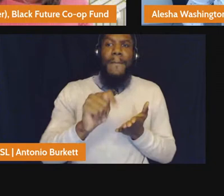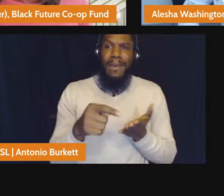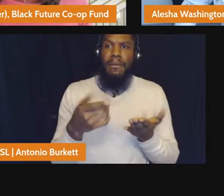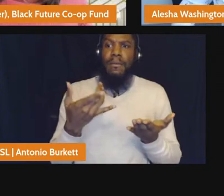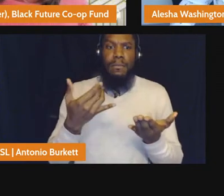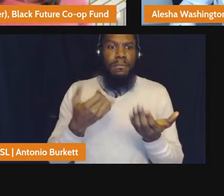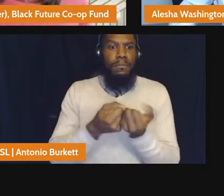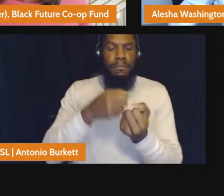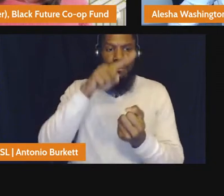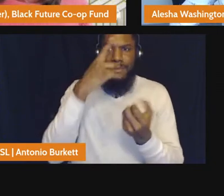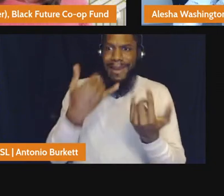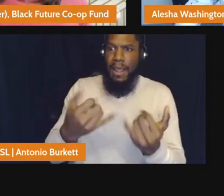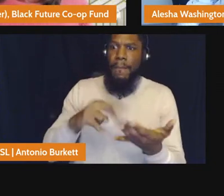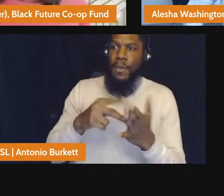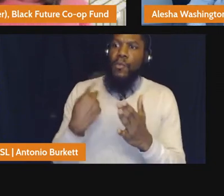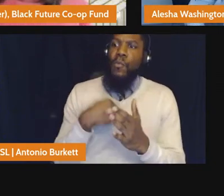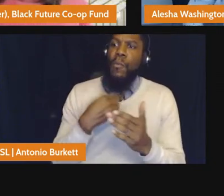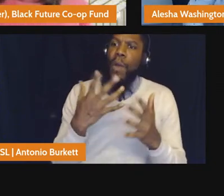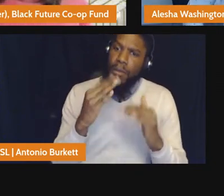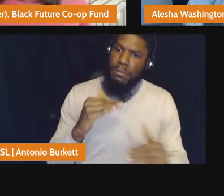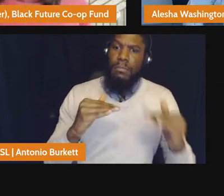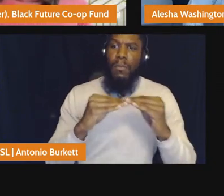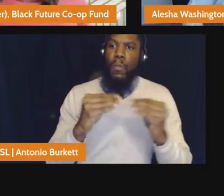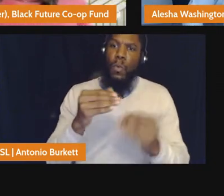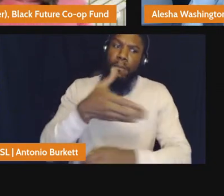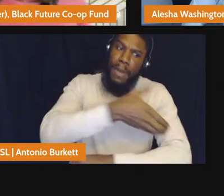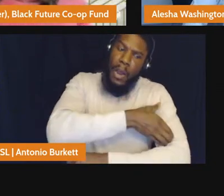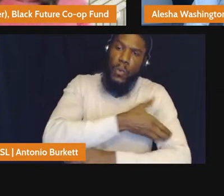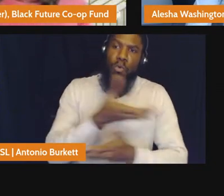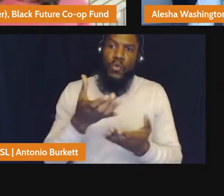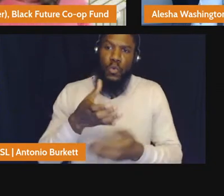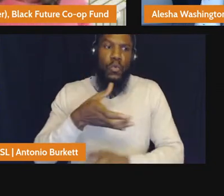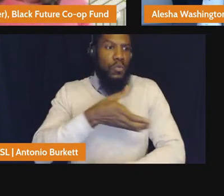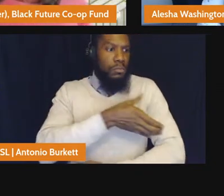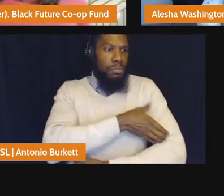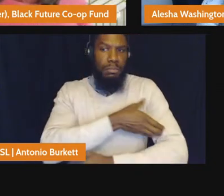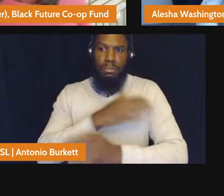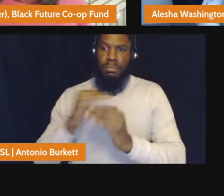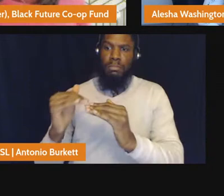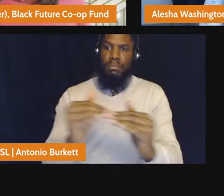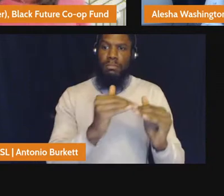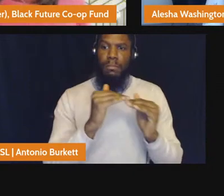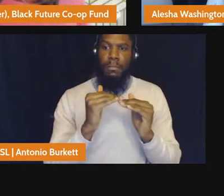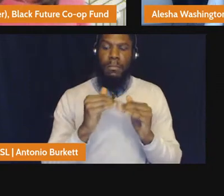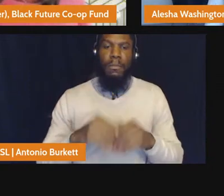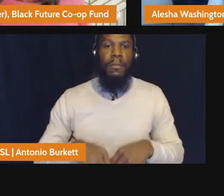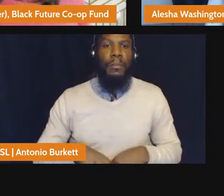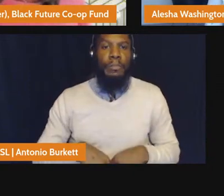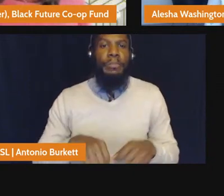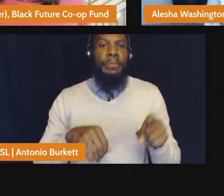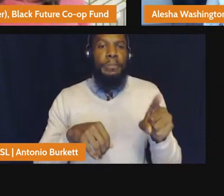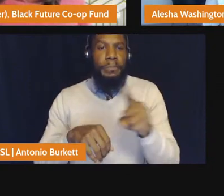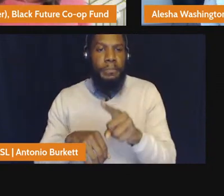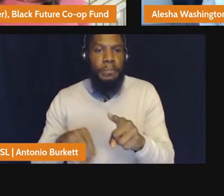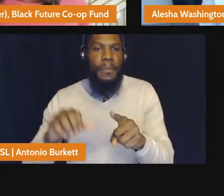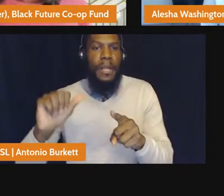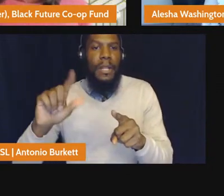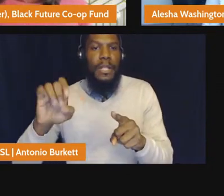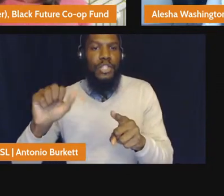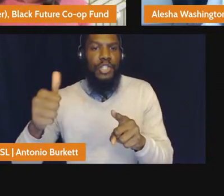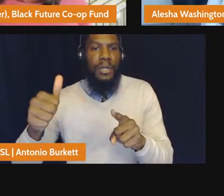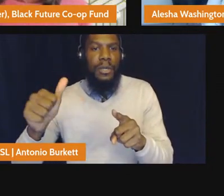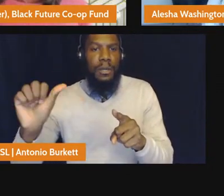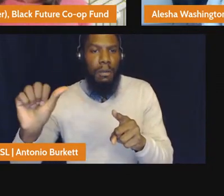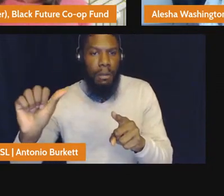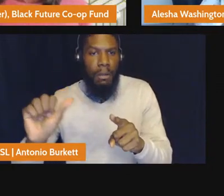Mm-hmm. You know, I wanna do a little bit of a spin on the question you asked, Tawana, to kind of tie back into that question that